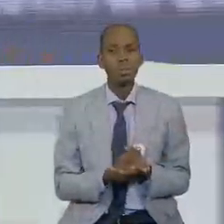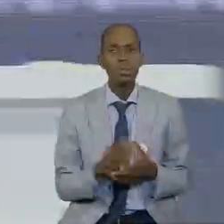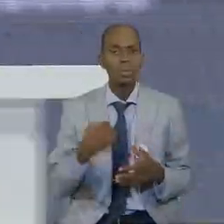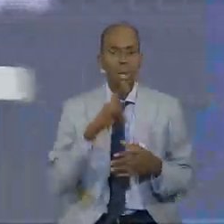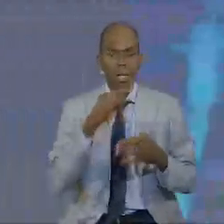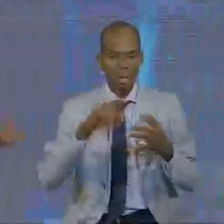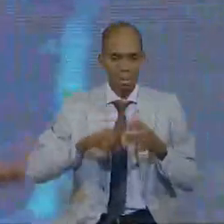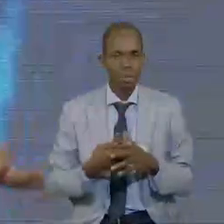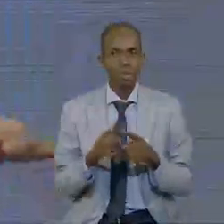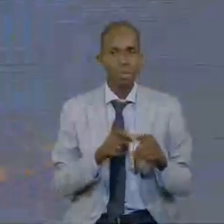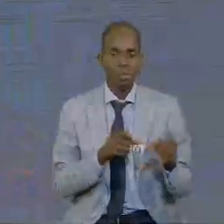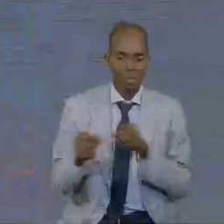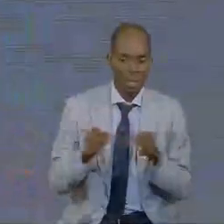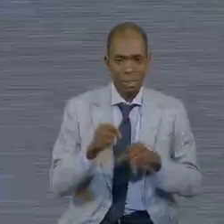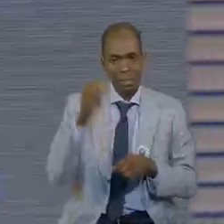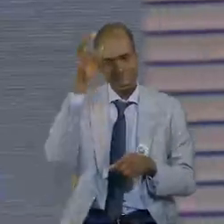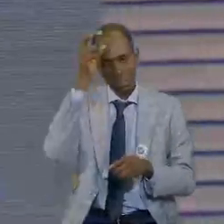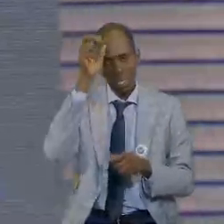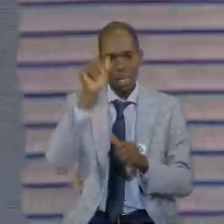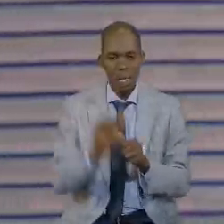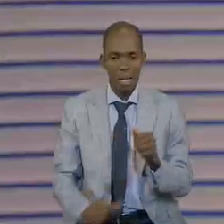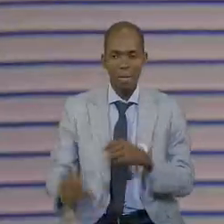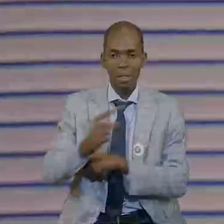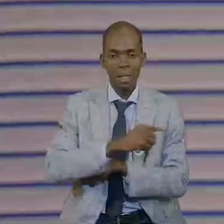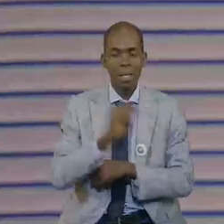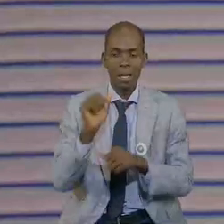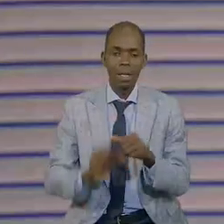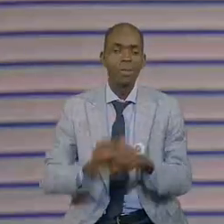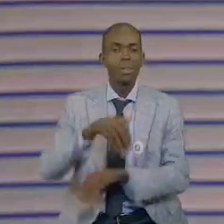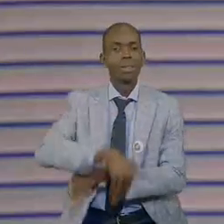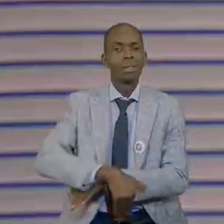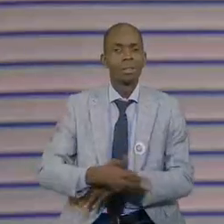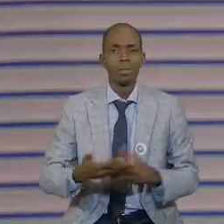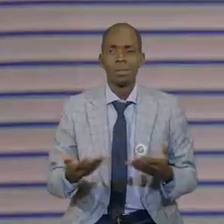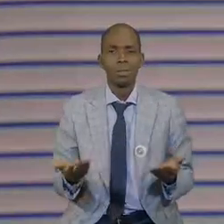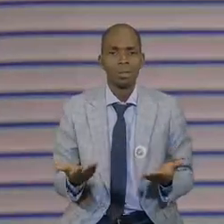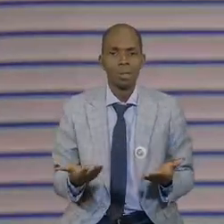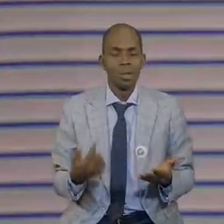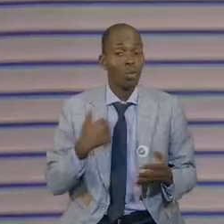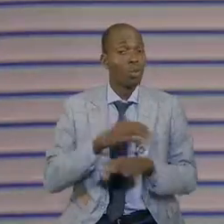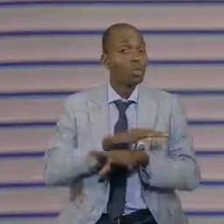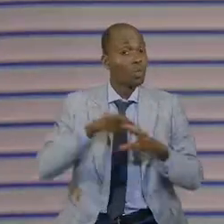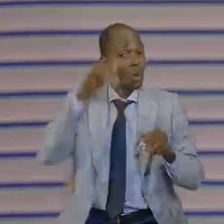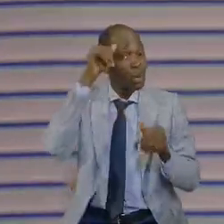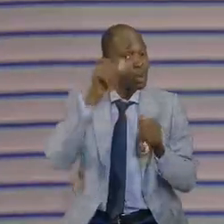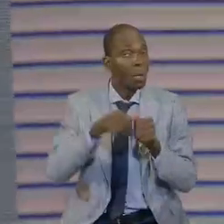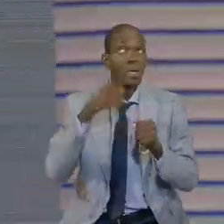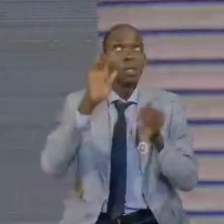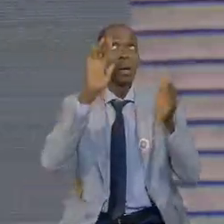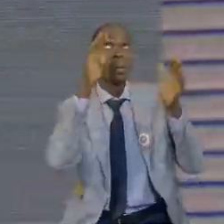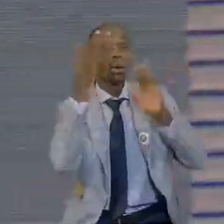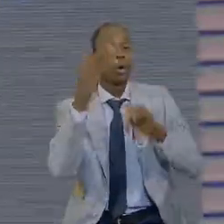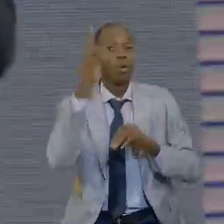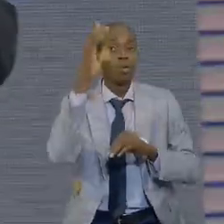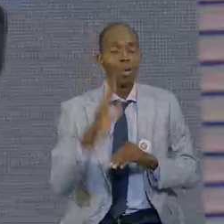Satan every day and every night. Et nous combattons Satan chaque jour et chaque nuit. We don't remember the presence of God. Nous ne nous rappelons plus la présence de